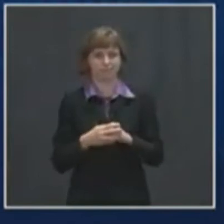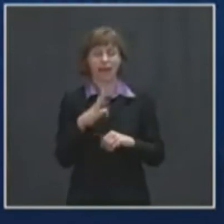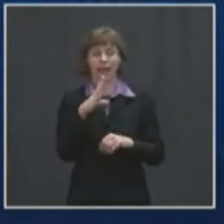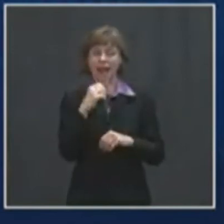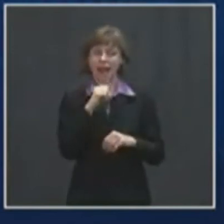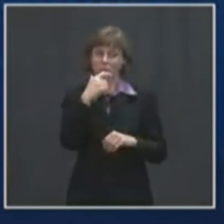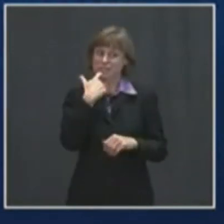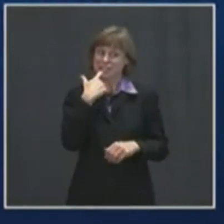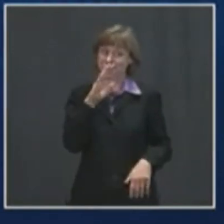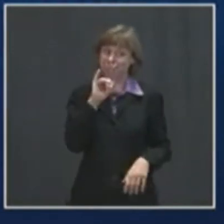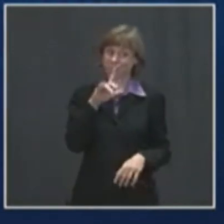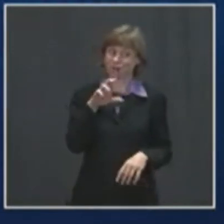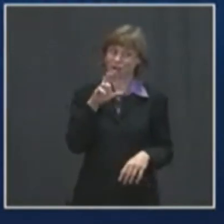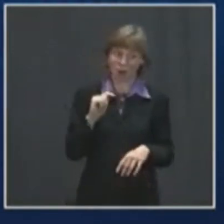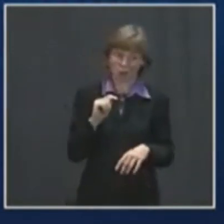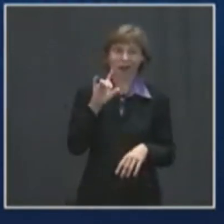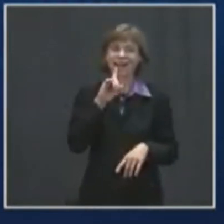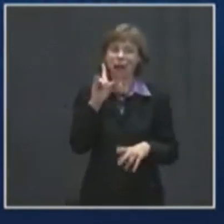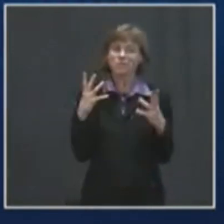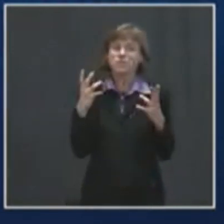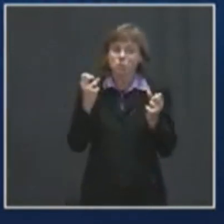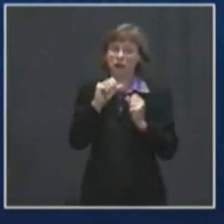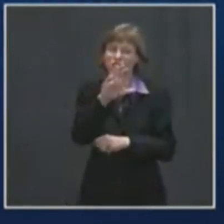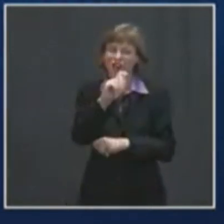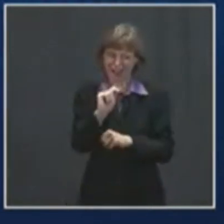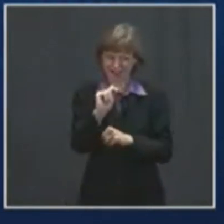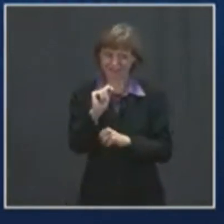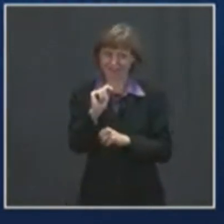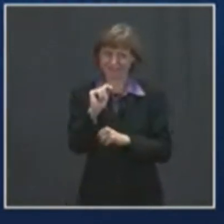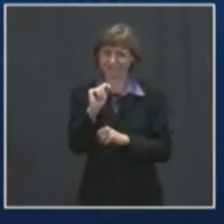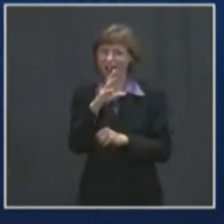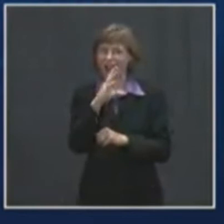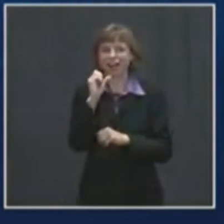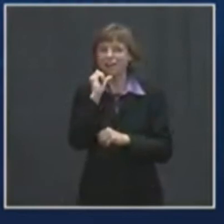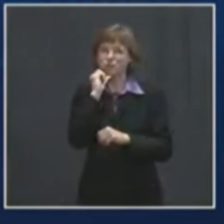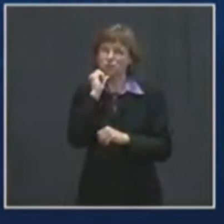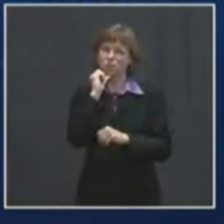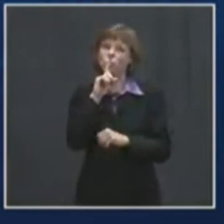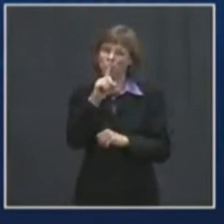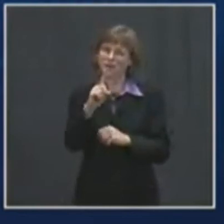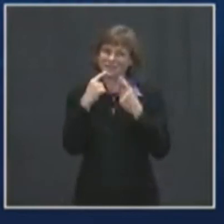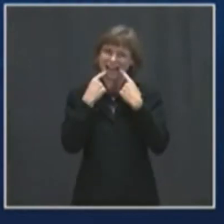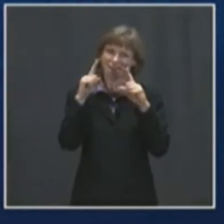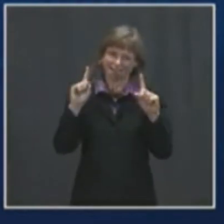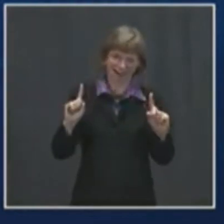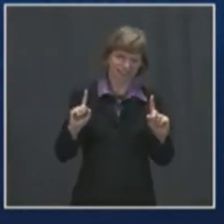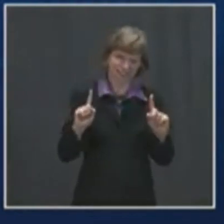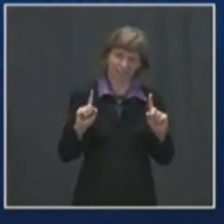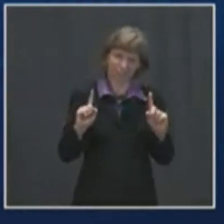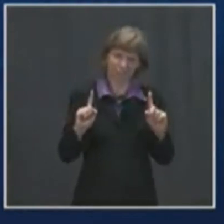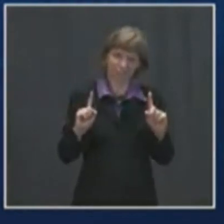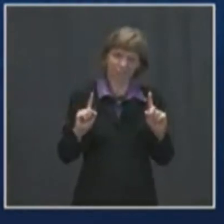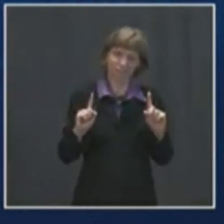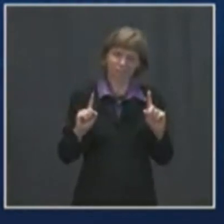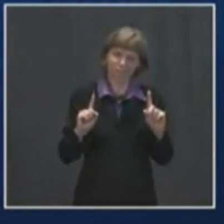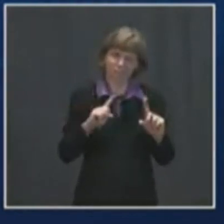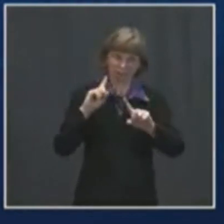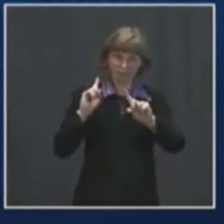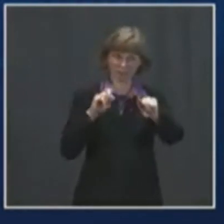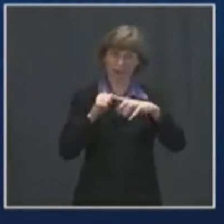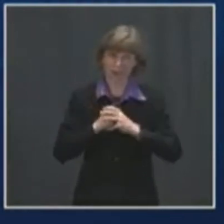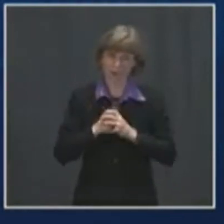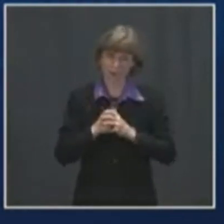bailout. That was the Recovery Act, and I think that also was an effective measure. But I